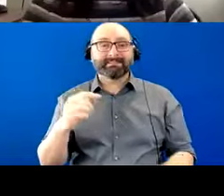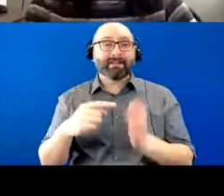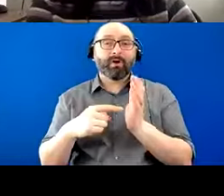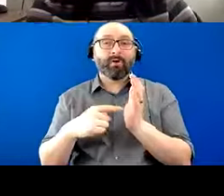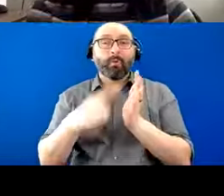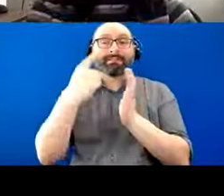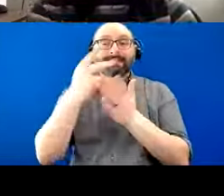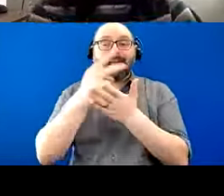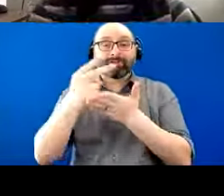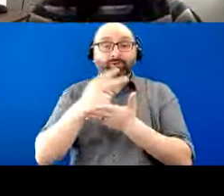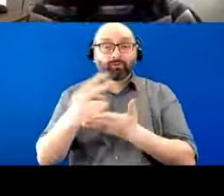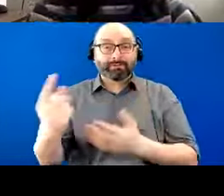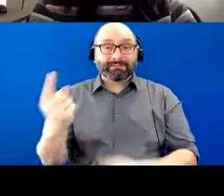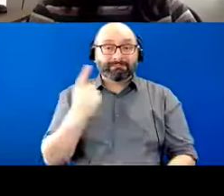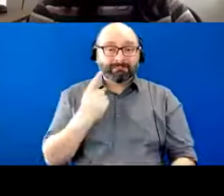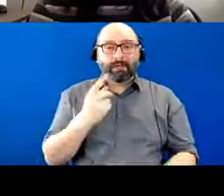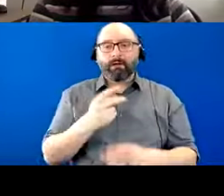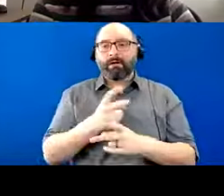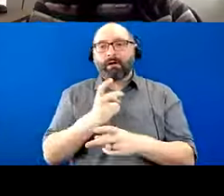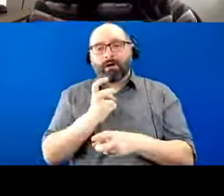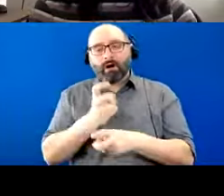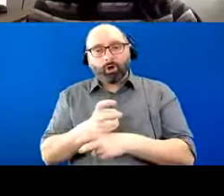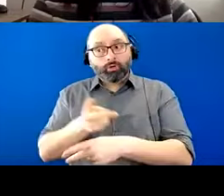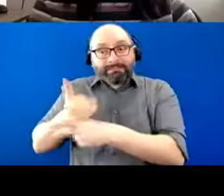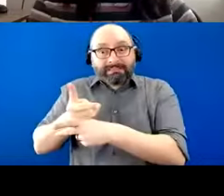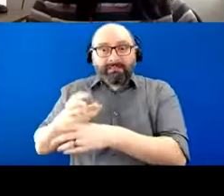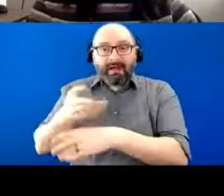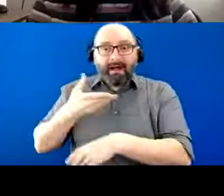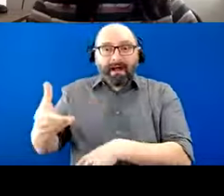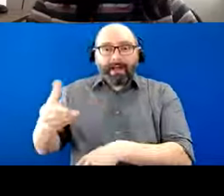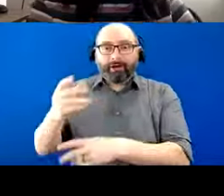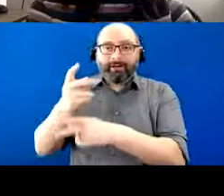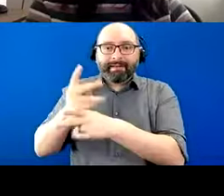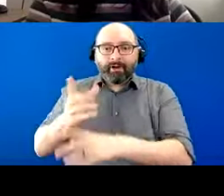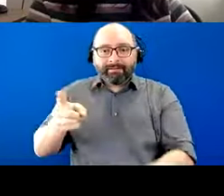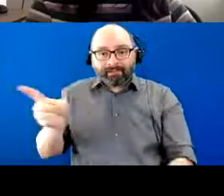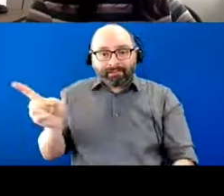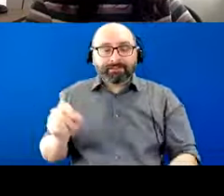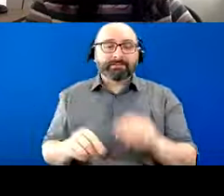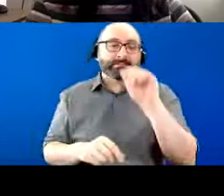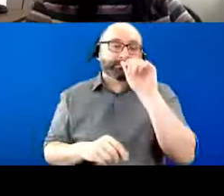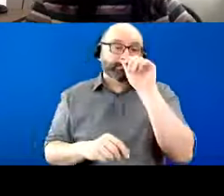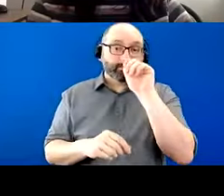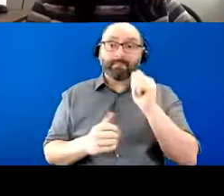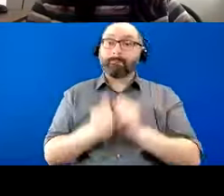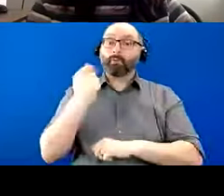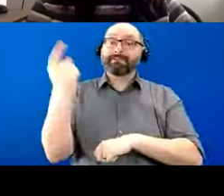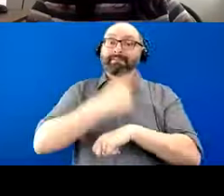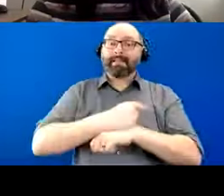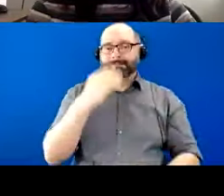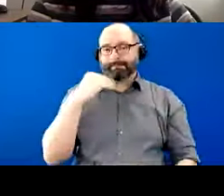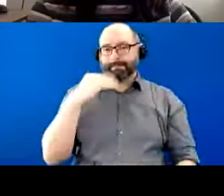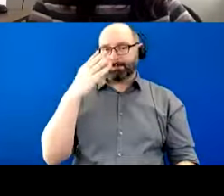there were difficulties with keeping hired caregivers. Um, he was sleeping most of the day,